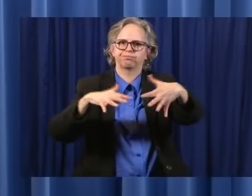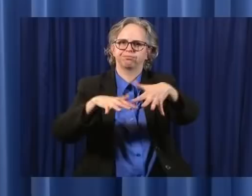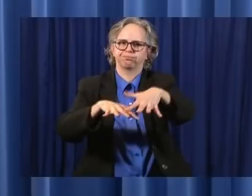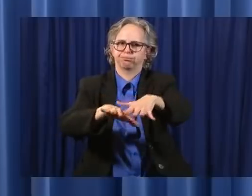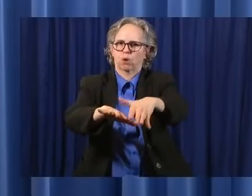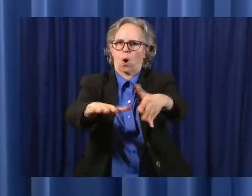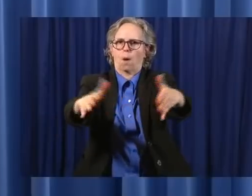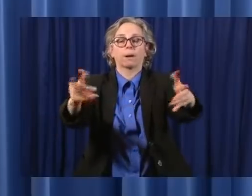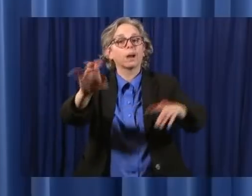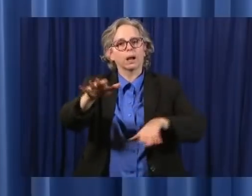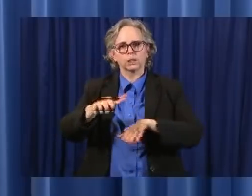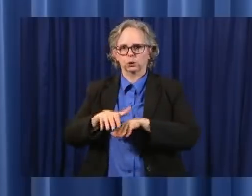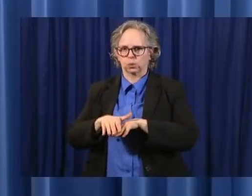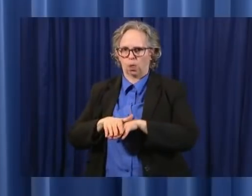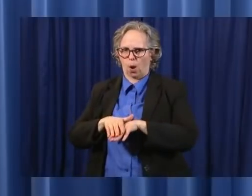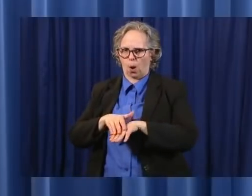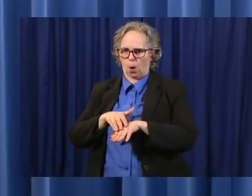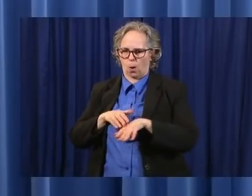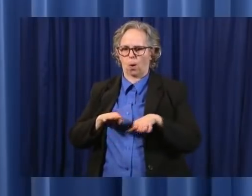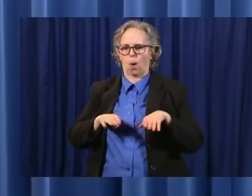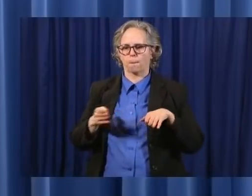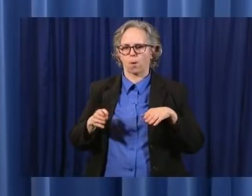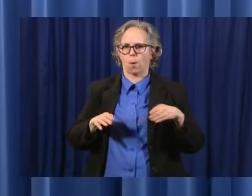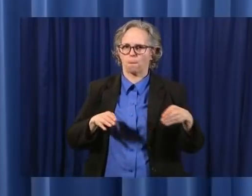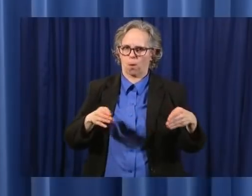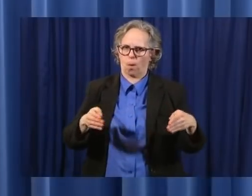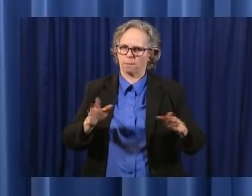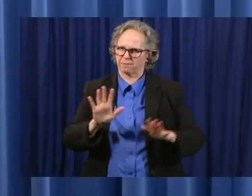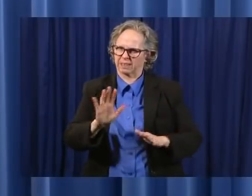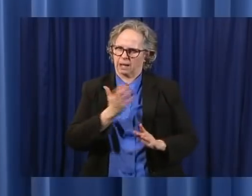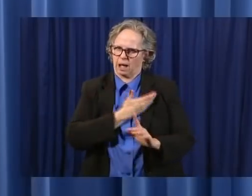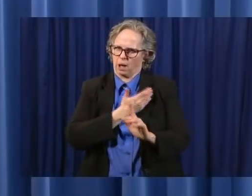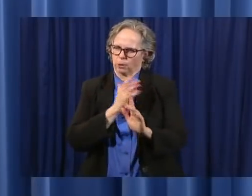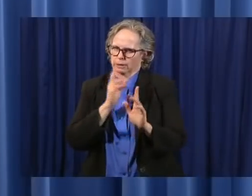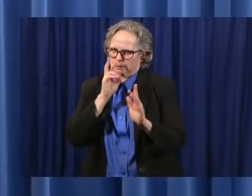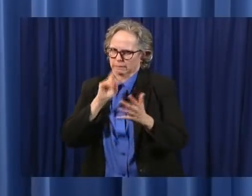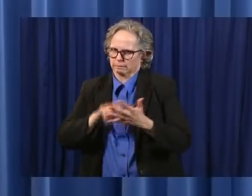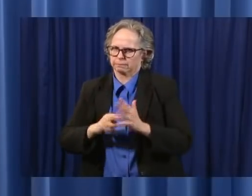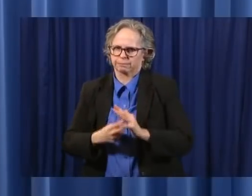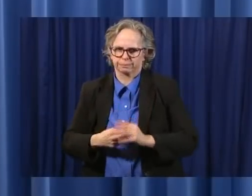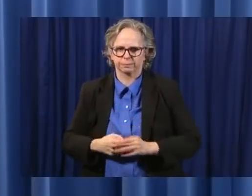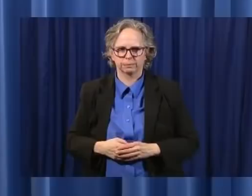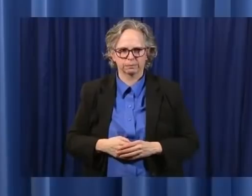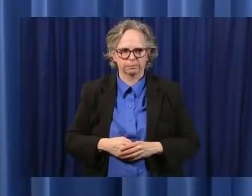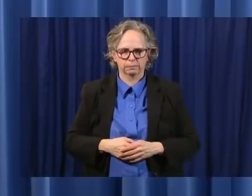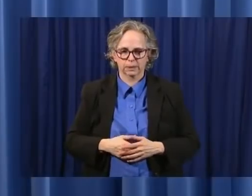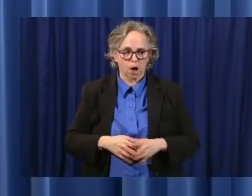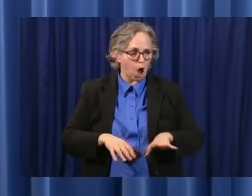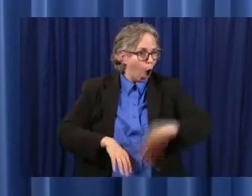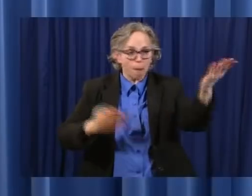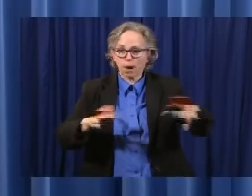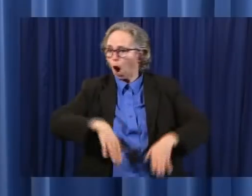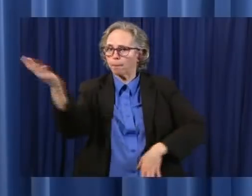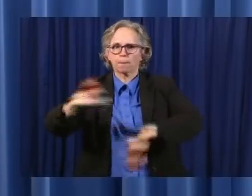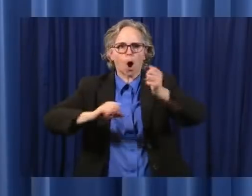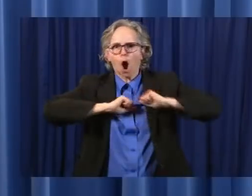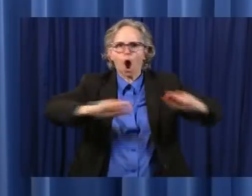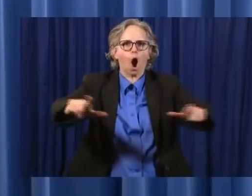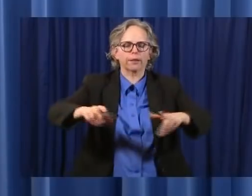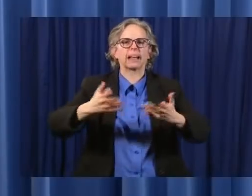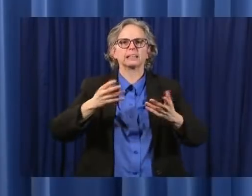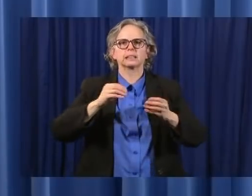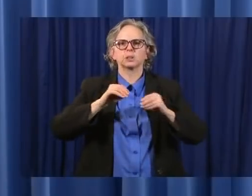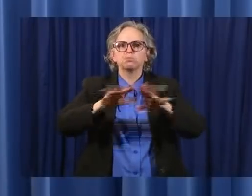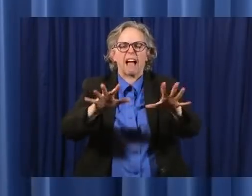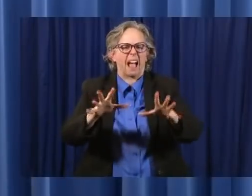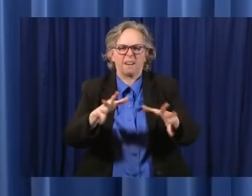not, we don't have the curve going straight up again. So, you know, we